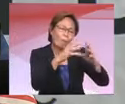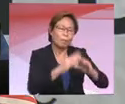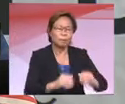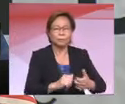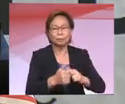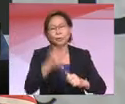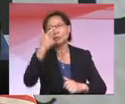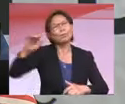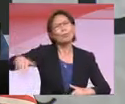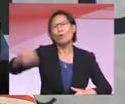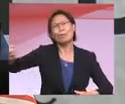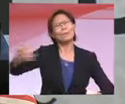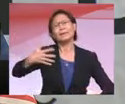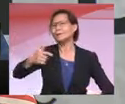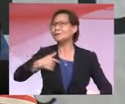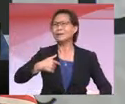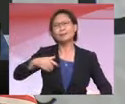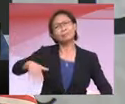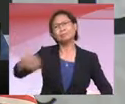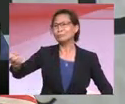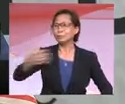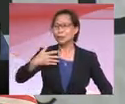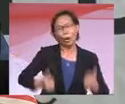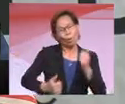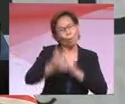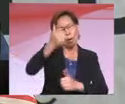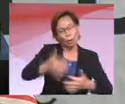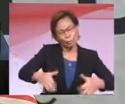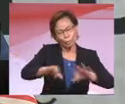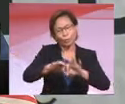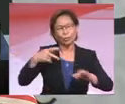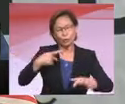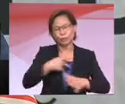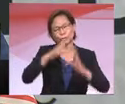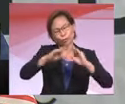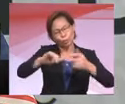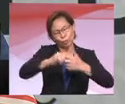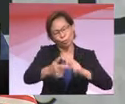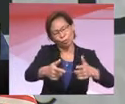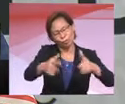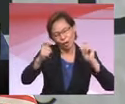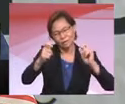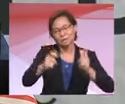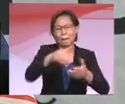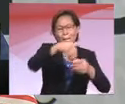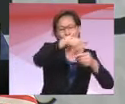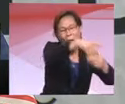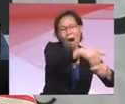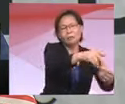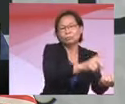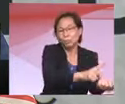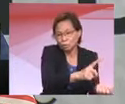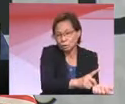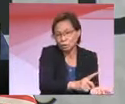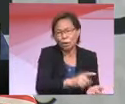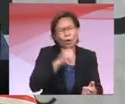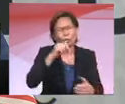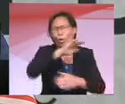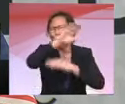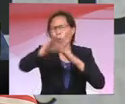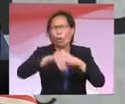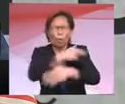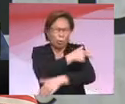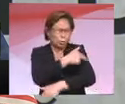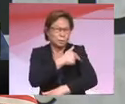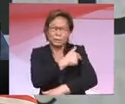raised to my attention. But more importantly is that we need to address this as soon as possible. But it's not all the hospital. I